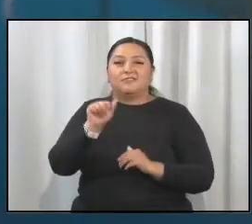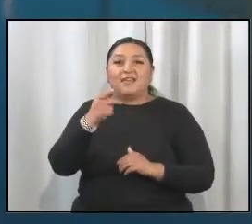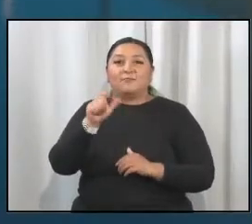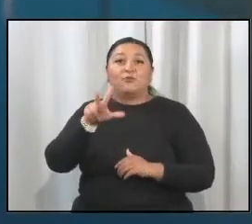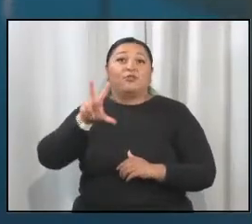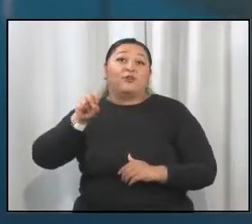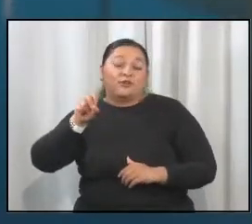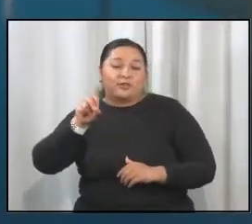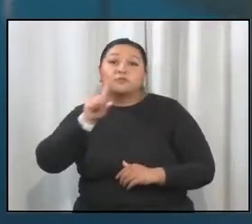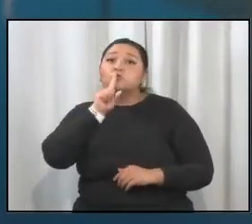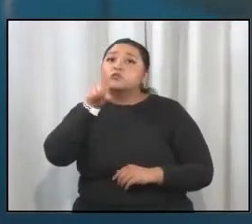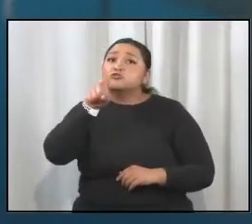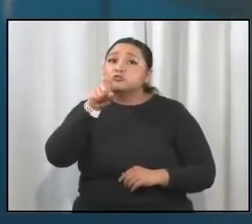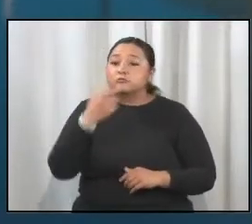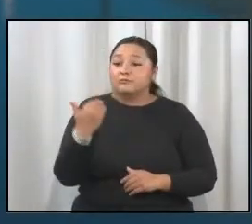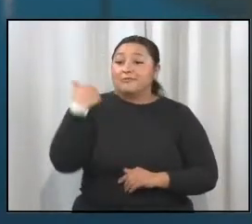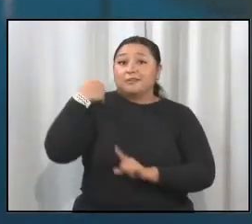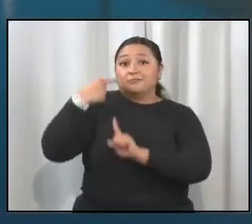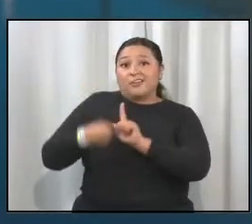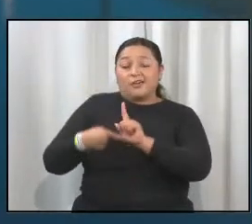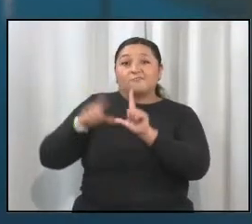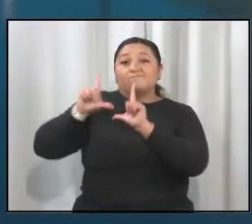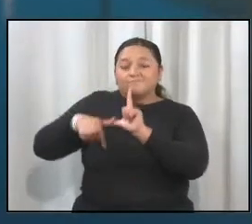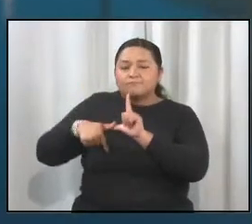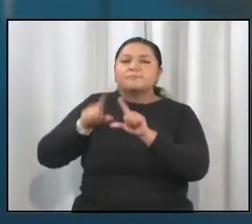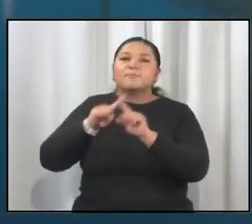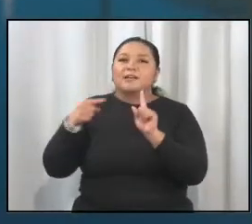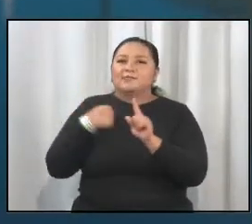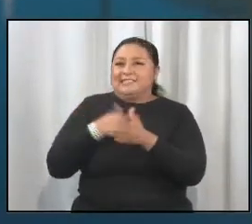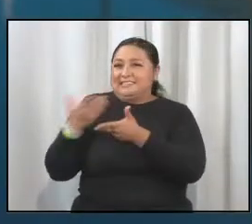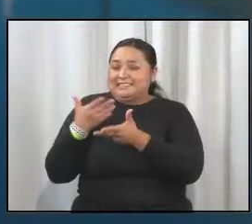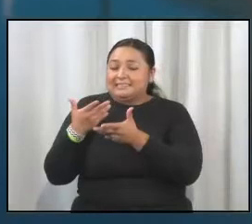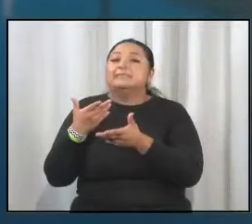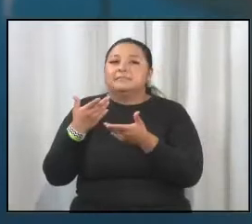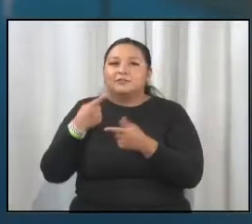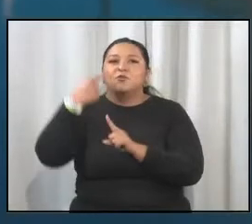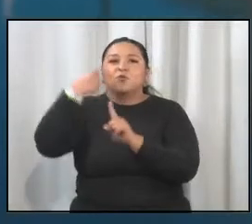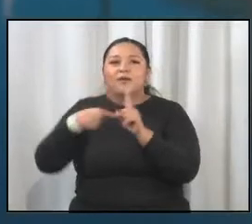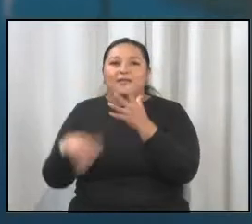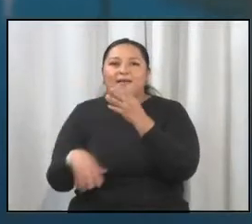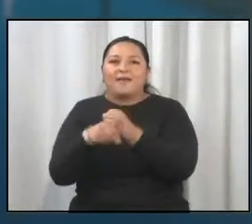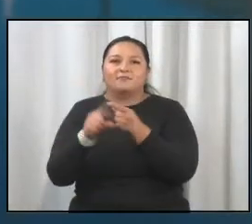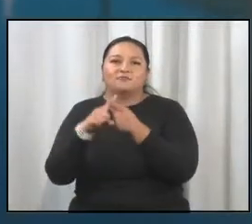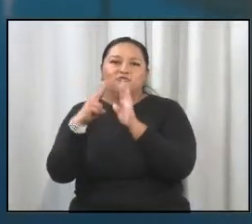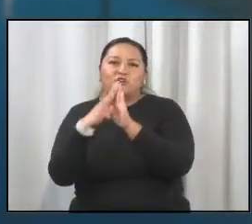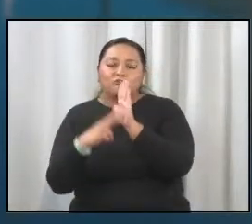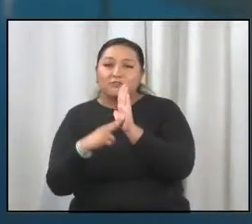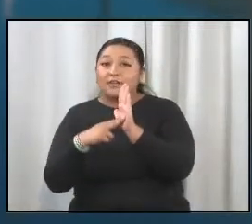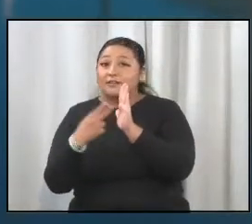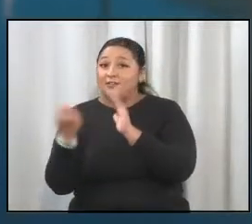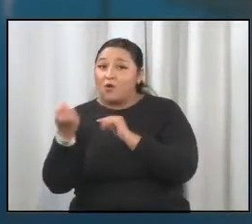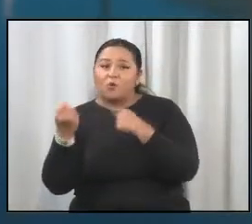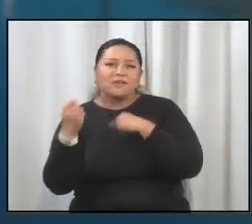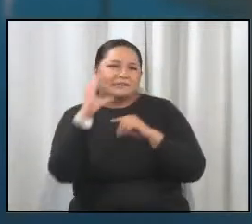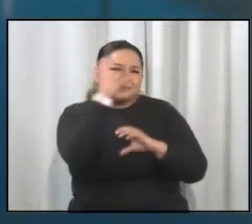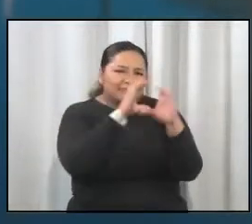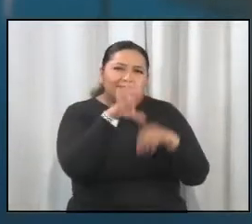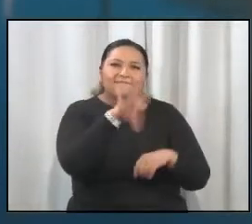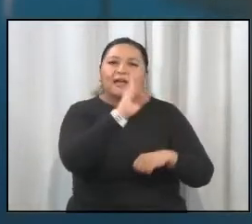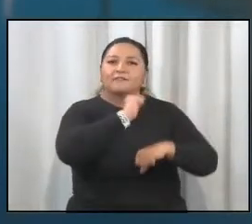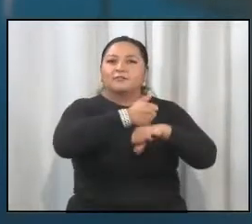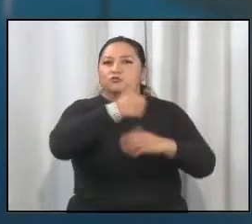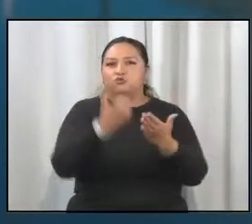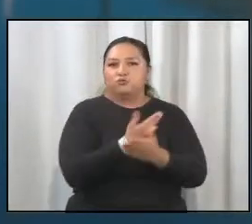March, but we were able to contract for a little bit longer with community hospital for an additional month in order to find a location for a new emergency shelter. This